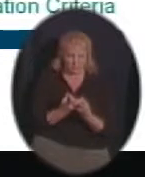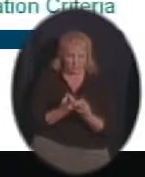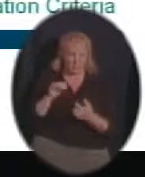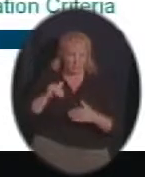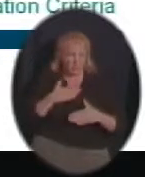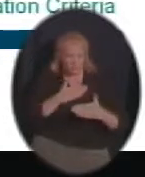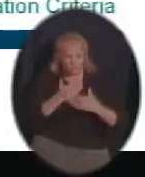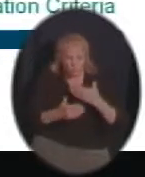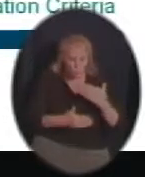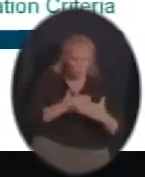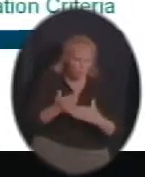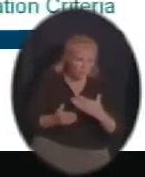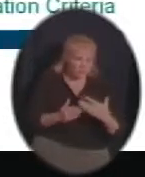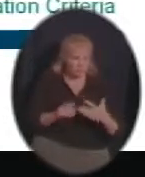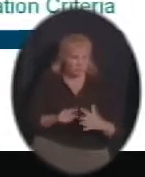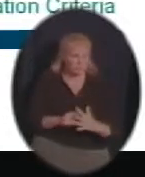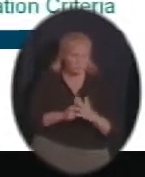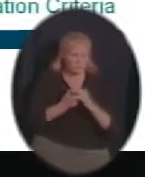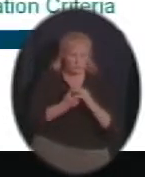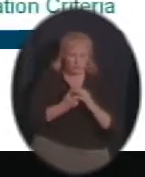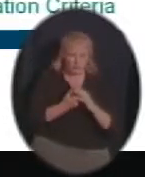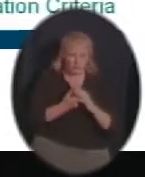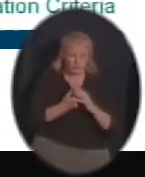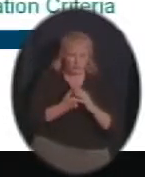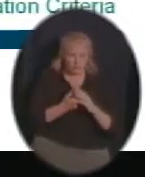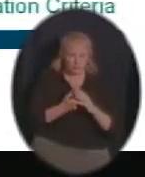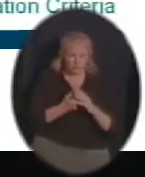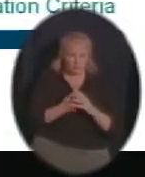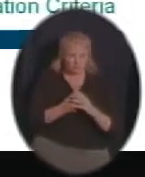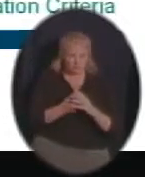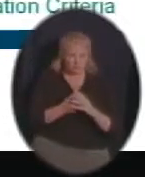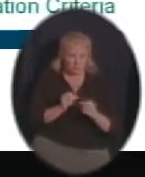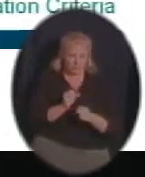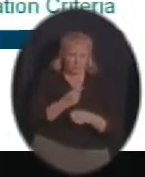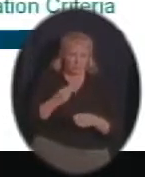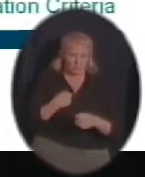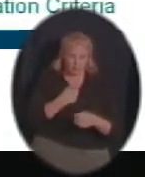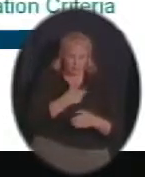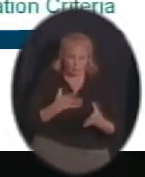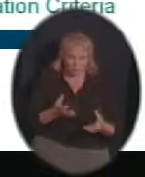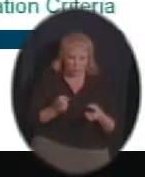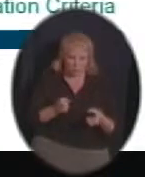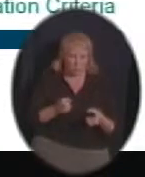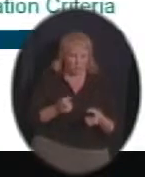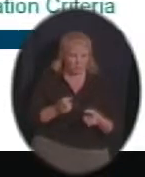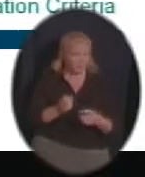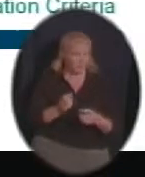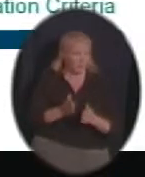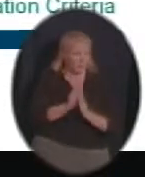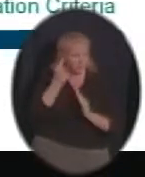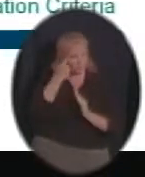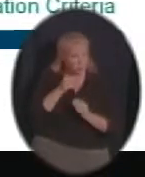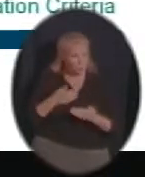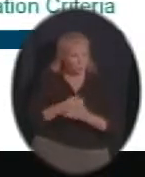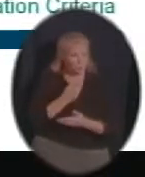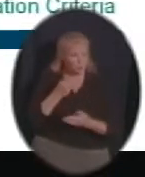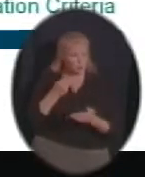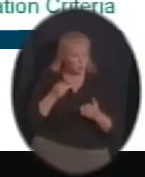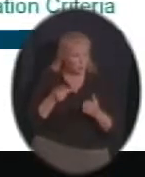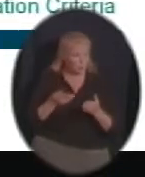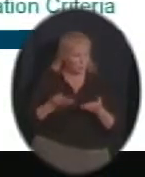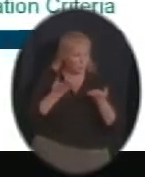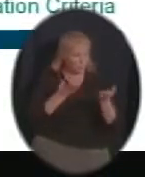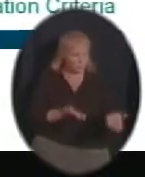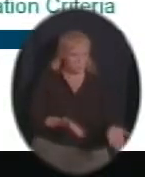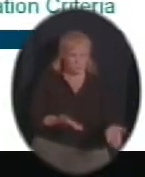the desire to go out for a request for proposal. In the January board meeting, the board was provided with a board summary outlining that